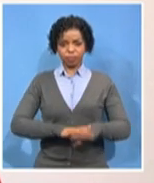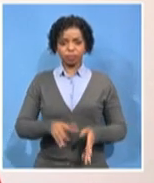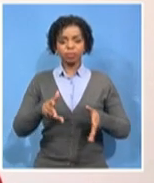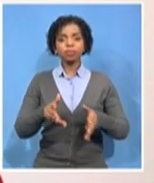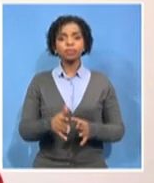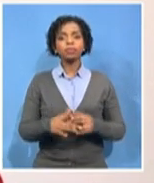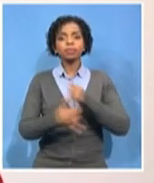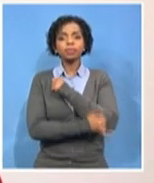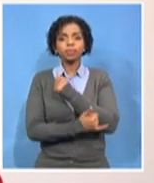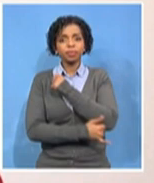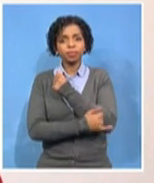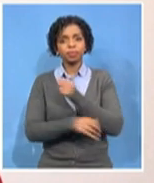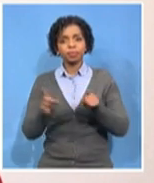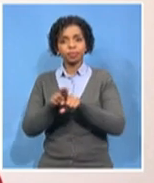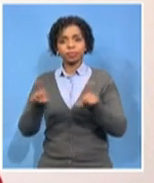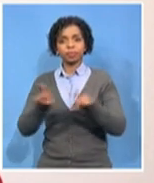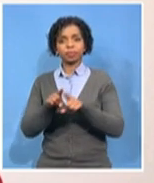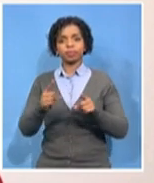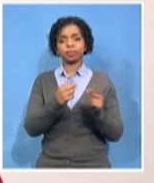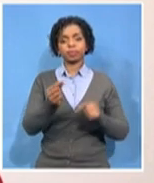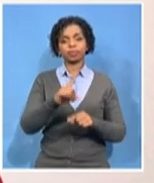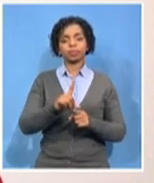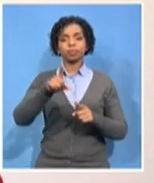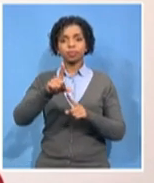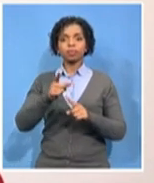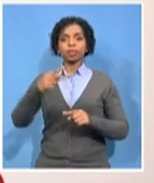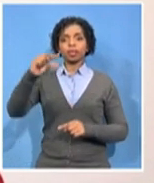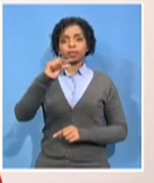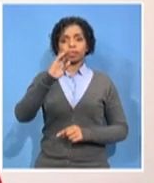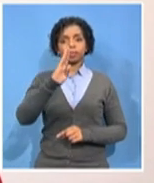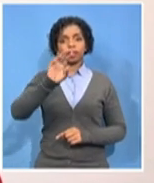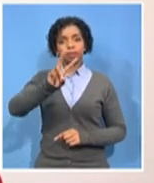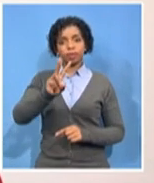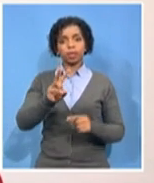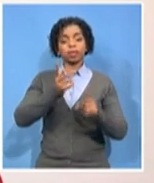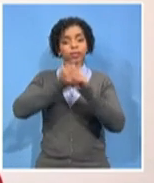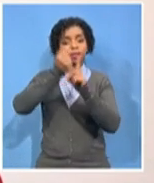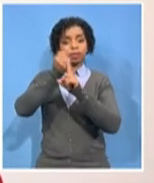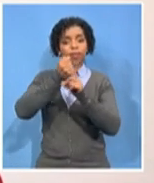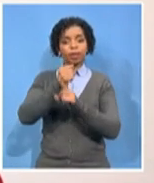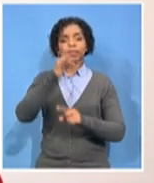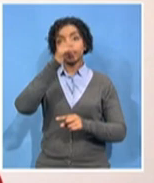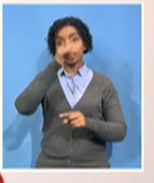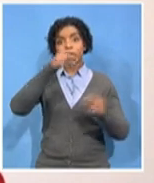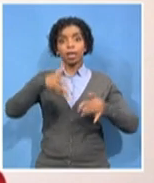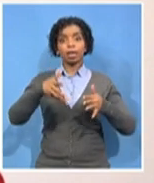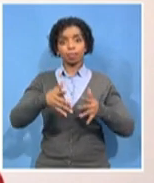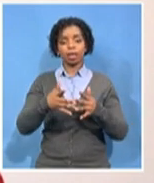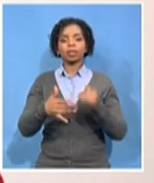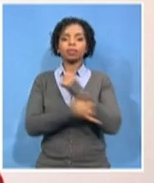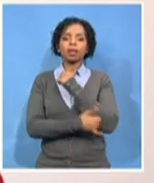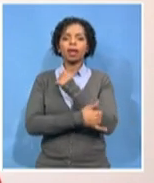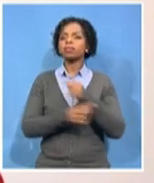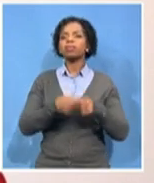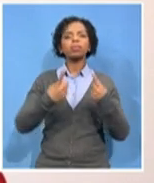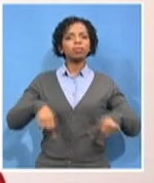and fighting crime that is pervasive in the township of this country. We're all aware that the Democratic Alliance is undergoing a purge of black people in order